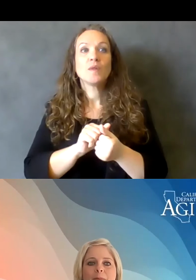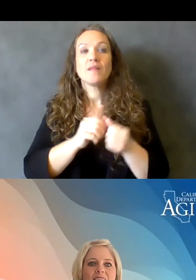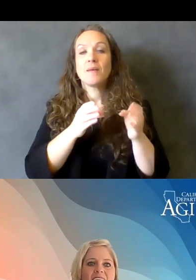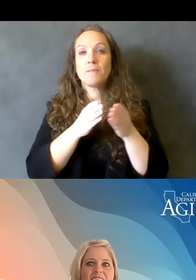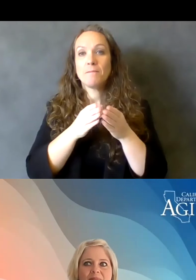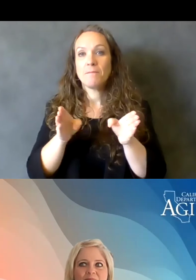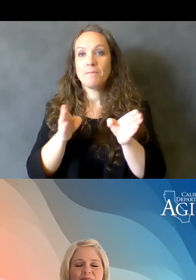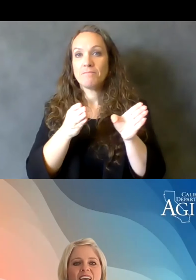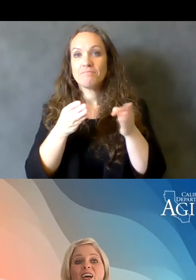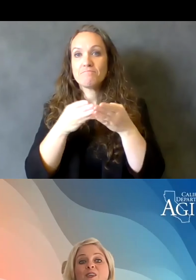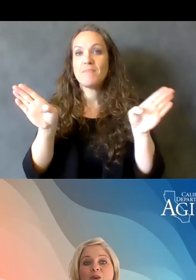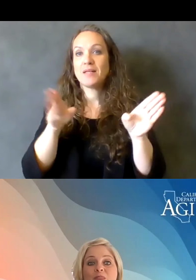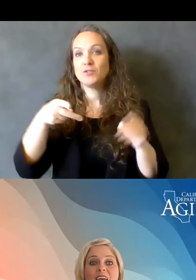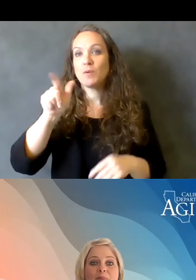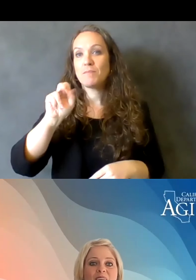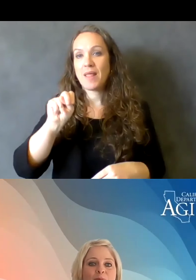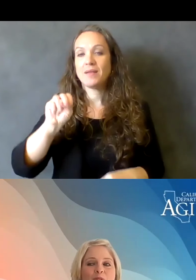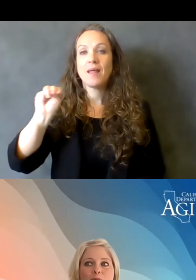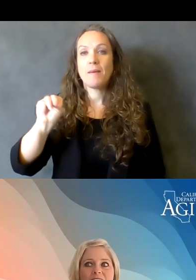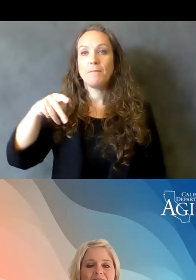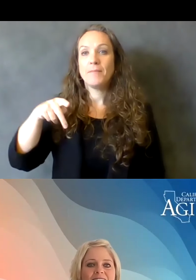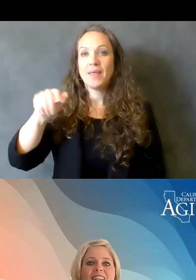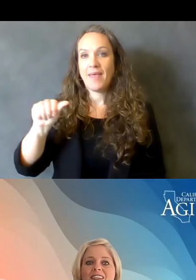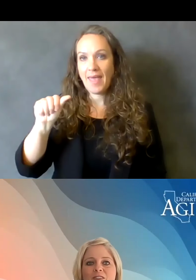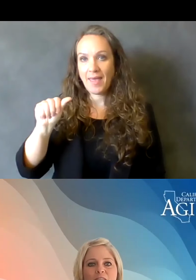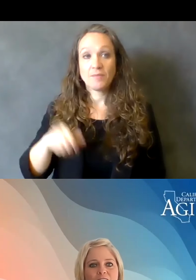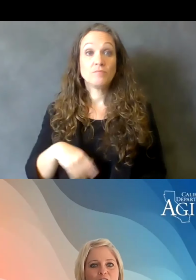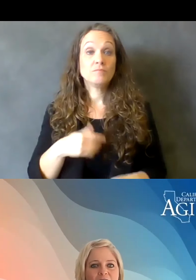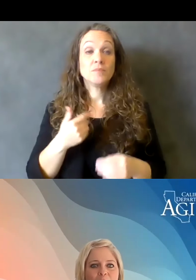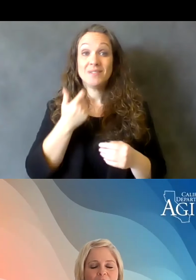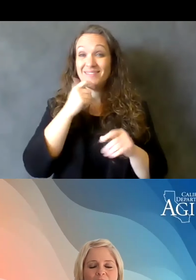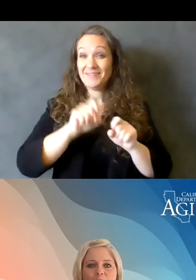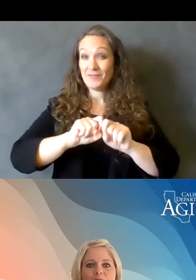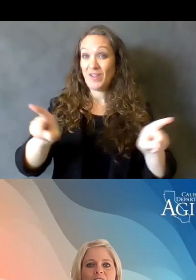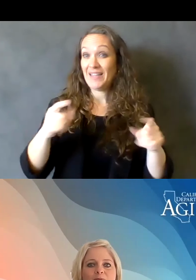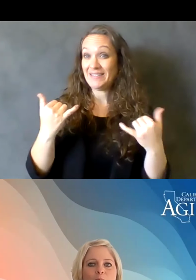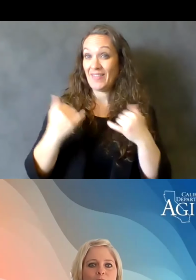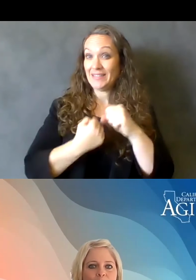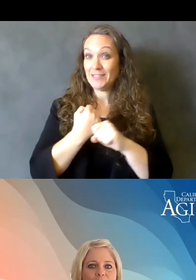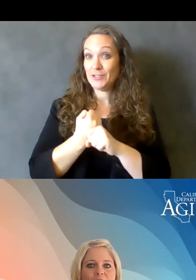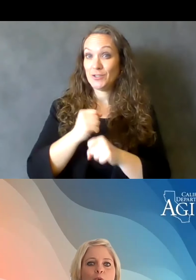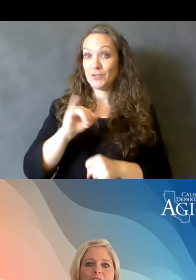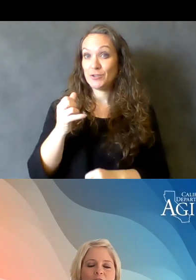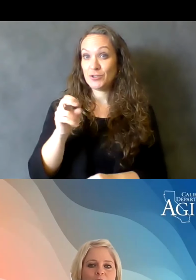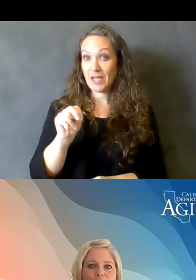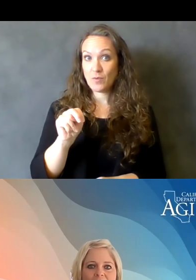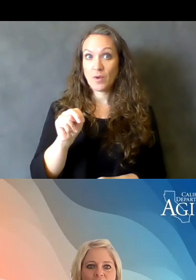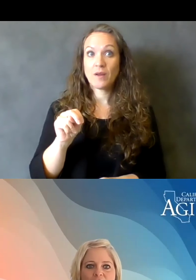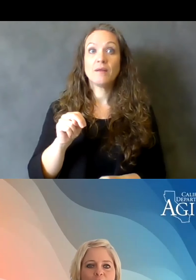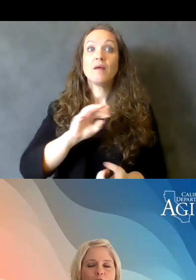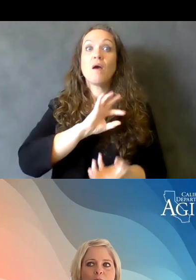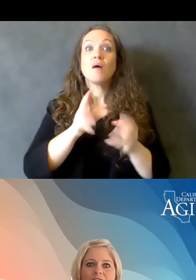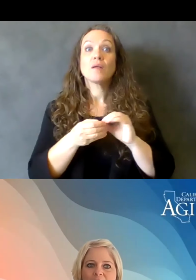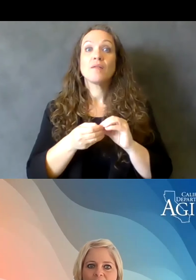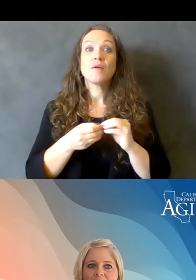the MPA. So the MPA was released this year in January with 5 bold goals and 23